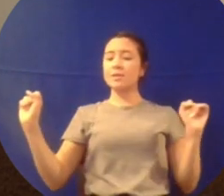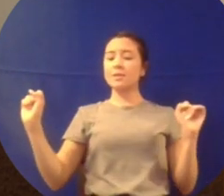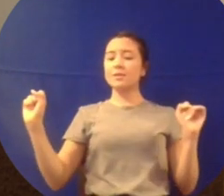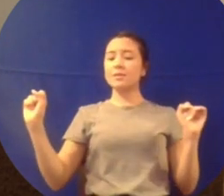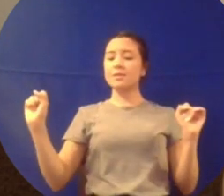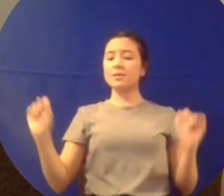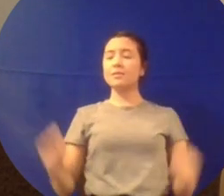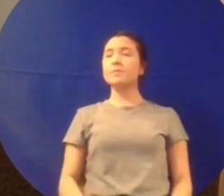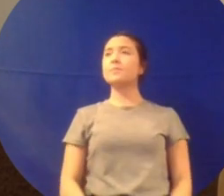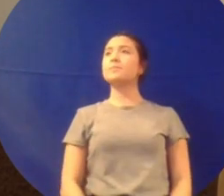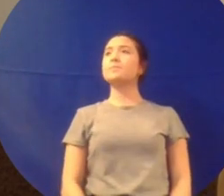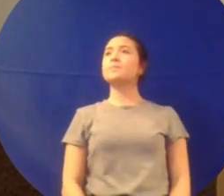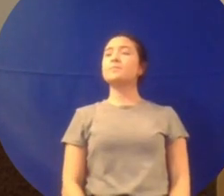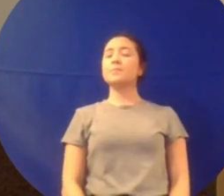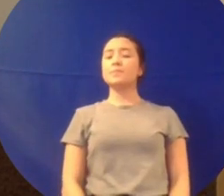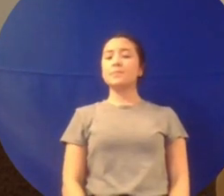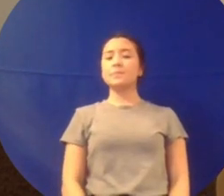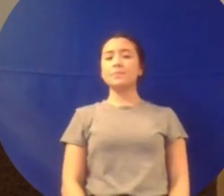salvation.